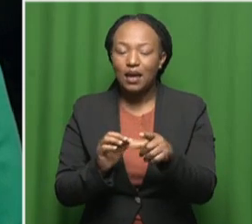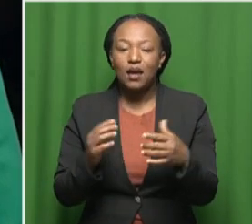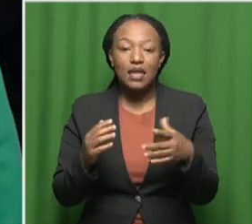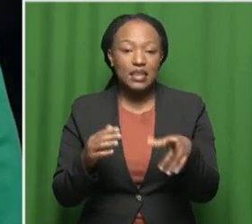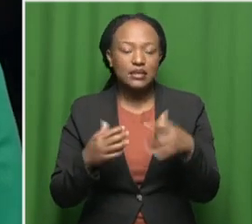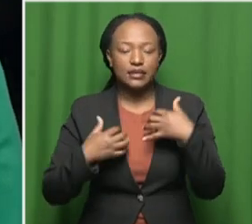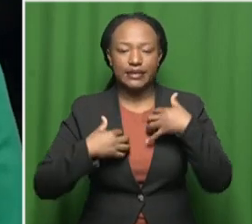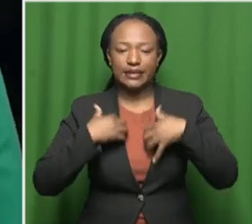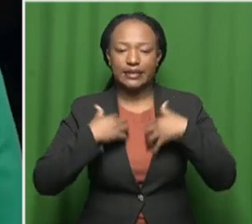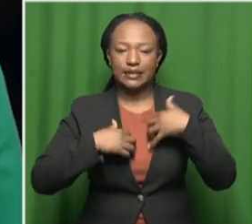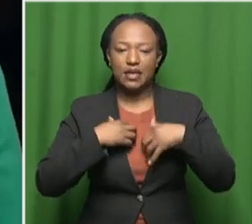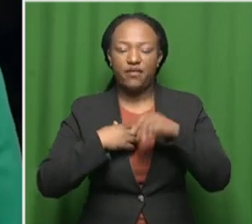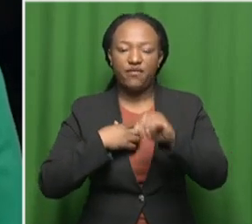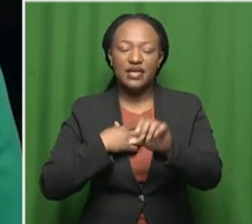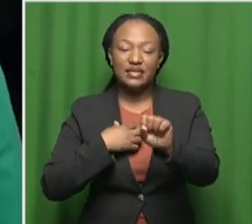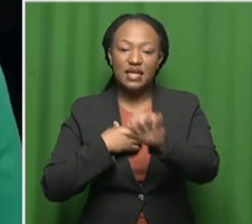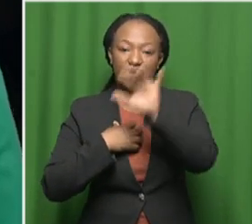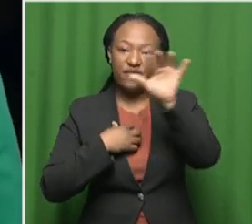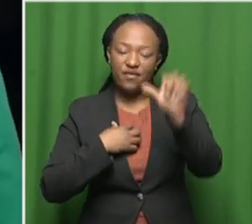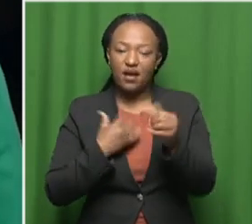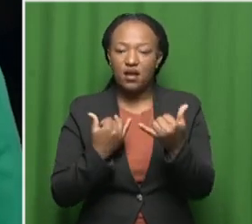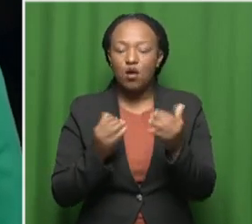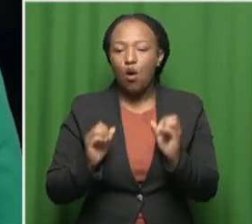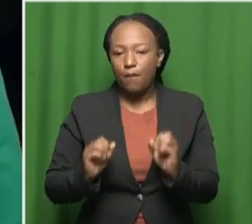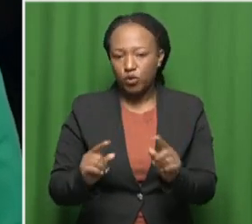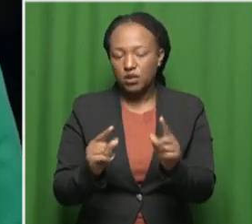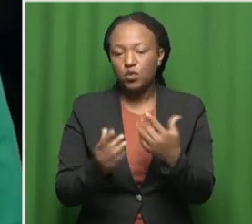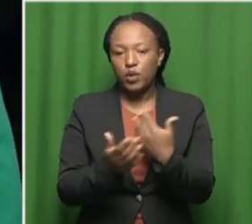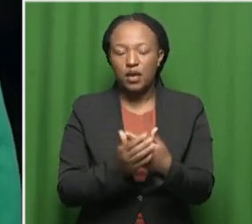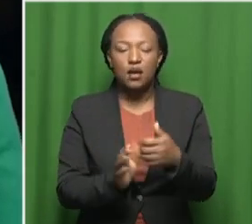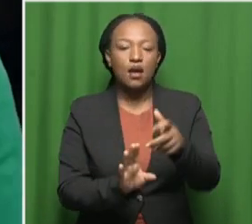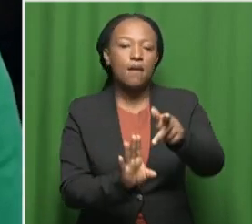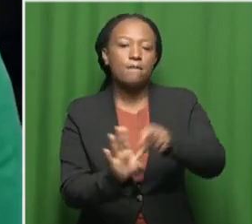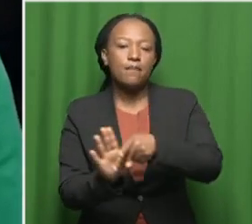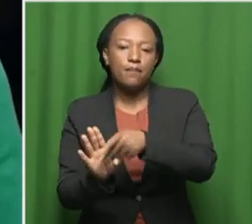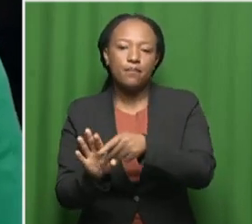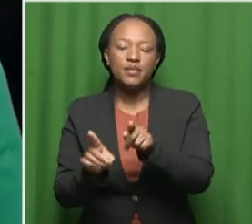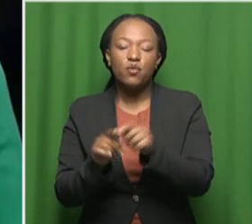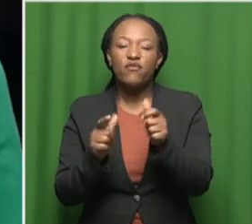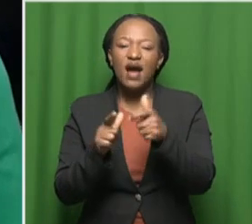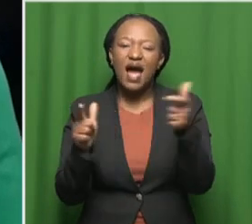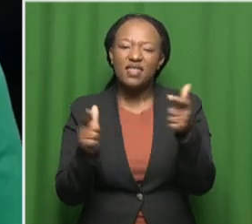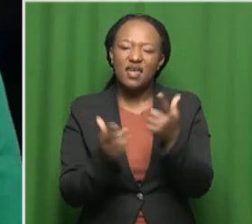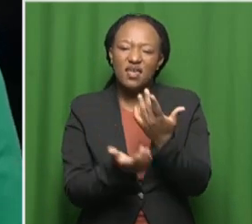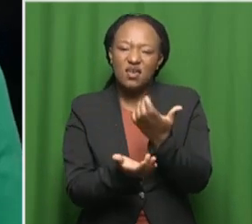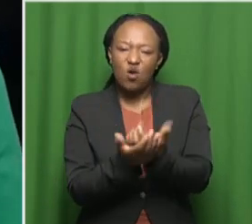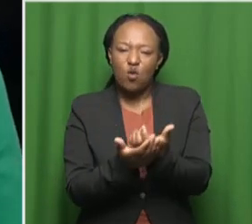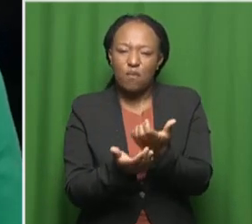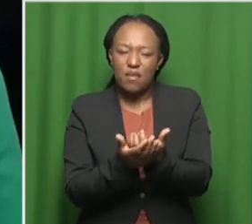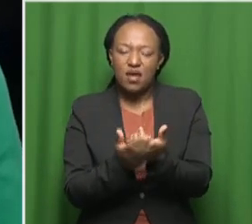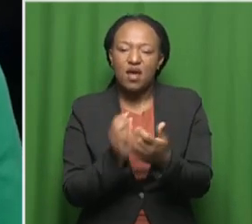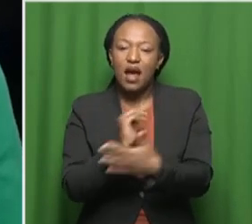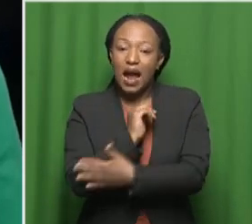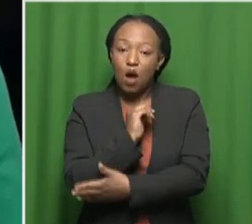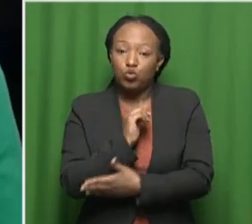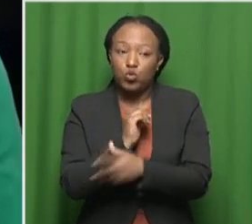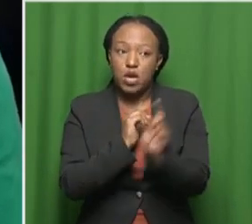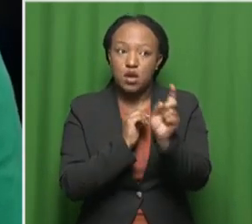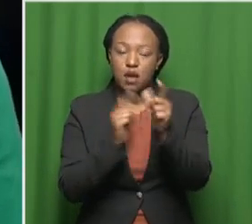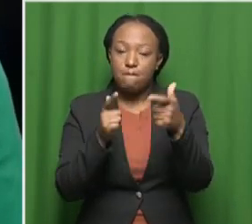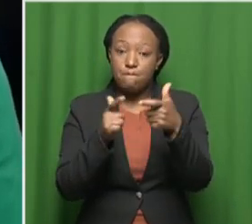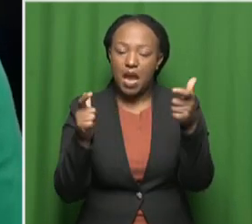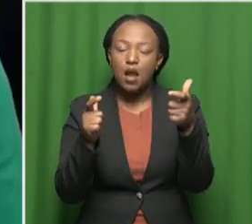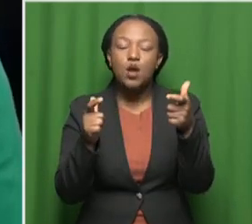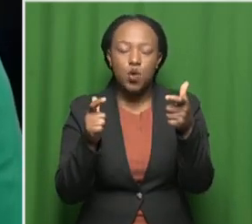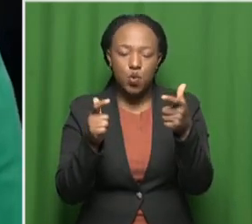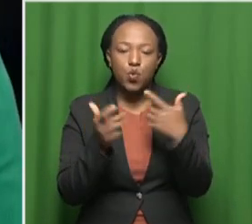platform wherein South Africa has an opportunity to participate with other bigger economies for the benefit of Africa and our country.